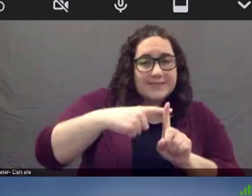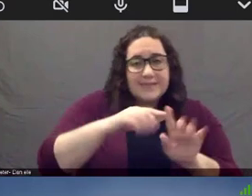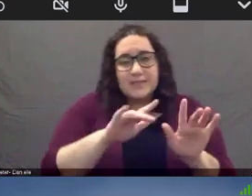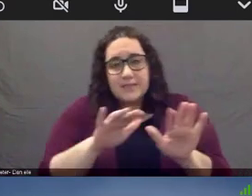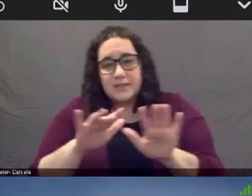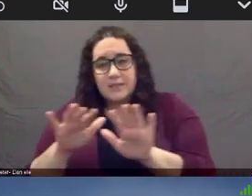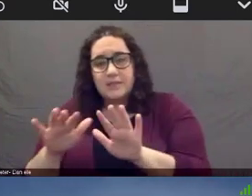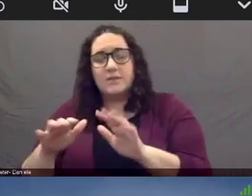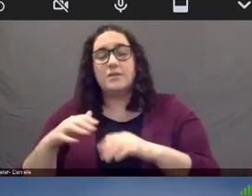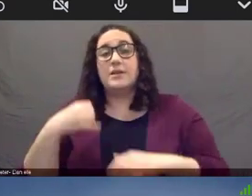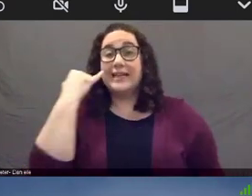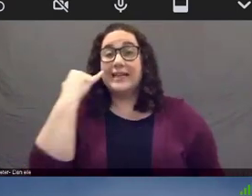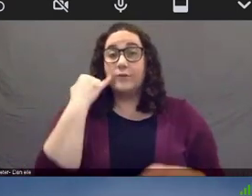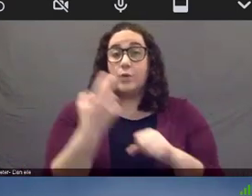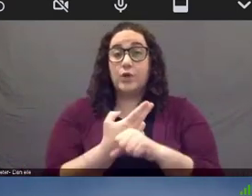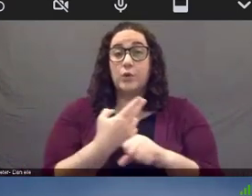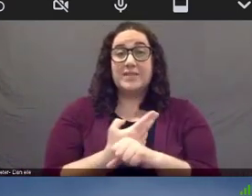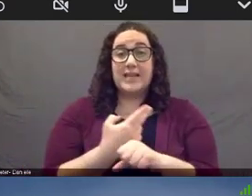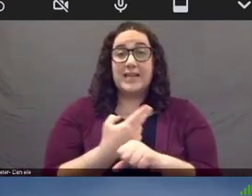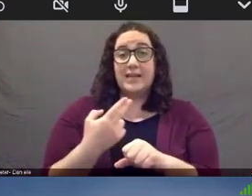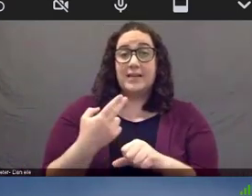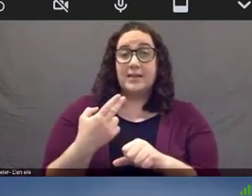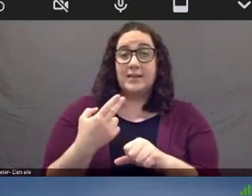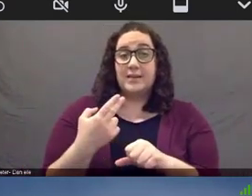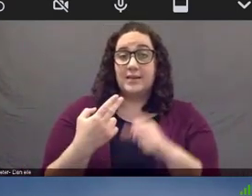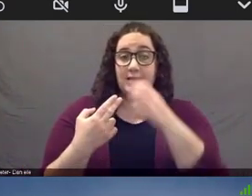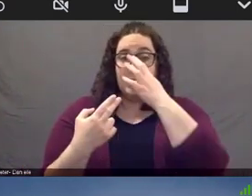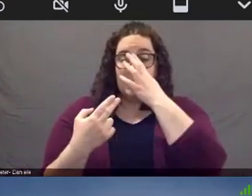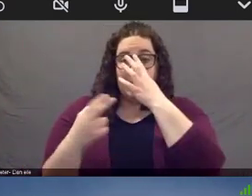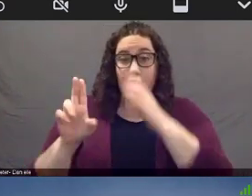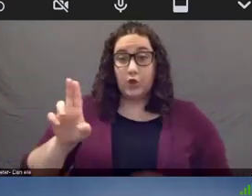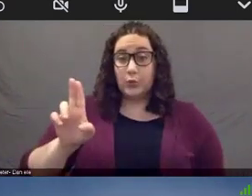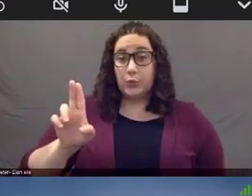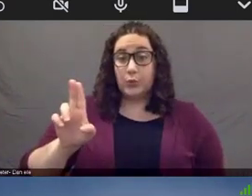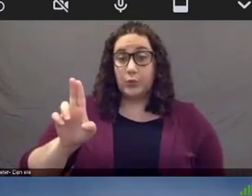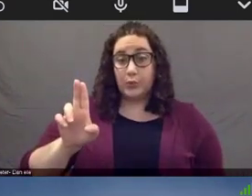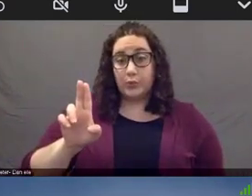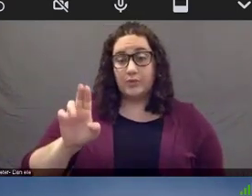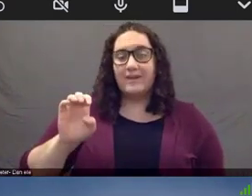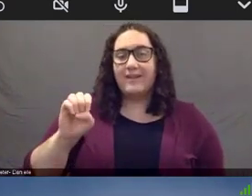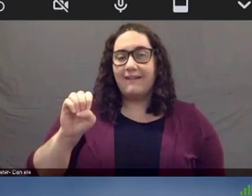coefficient, then we're going to have U in our time constant instead of just H.